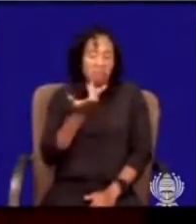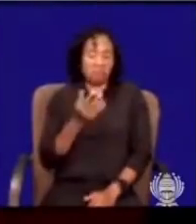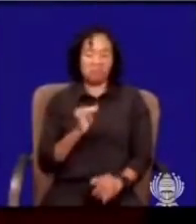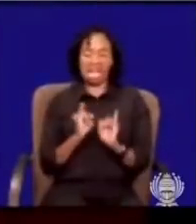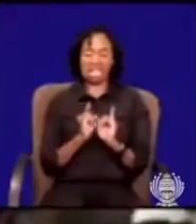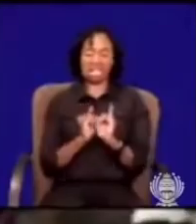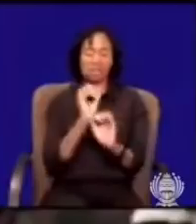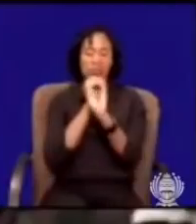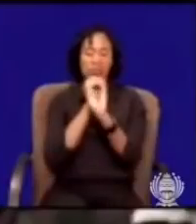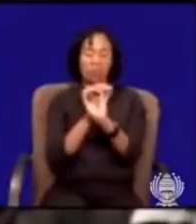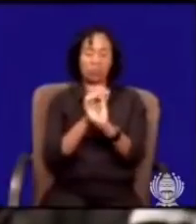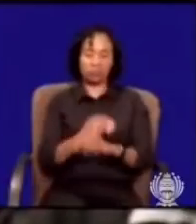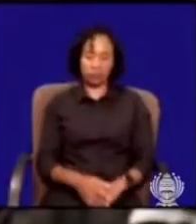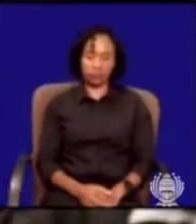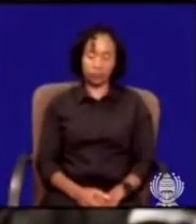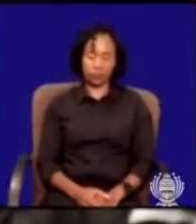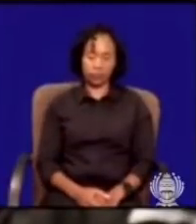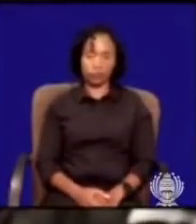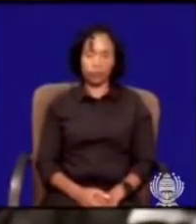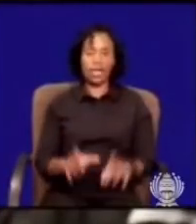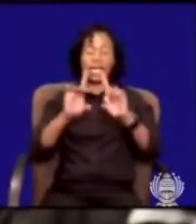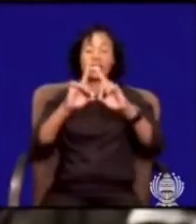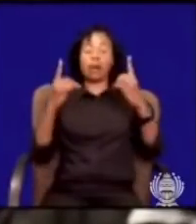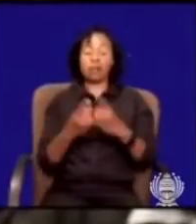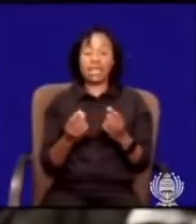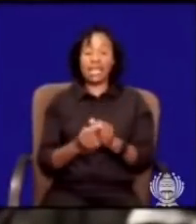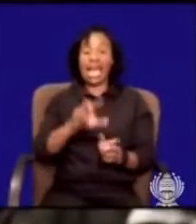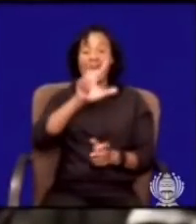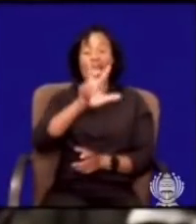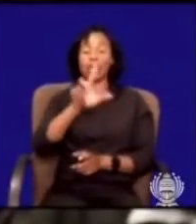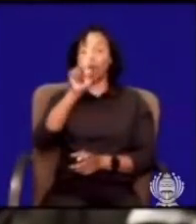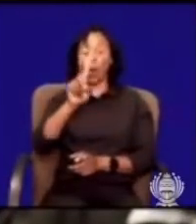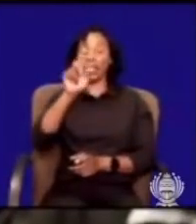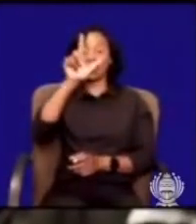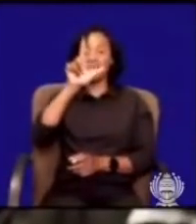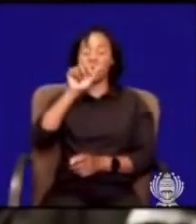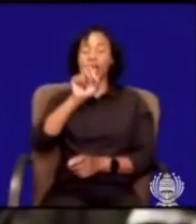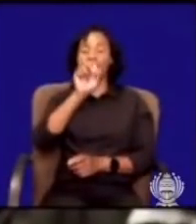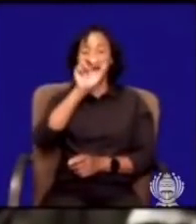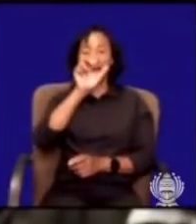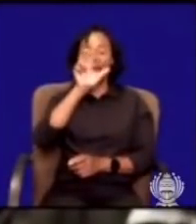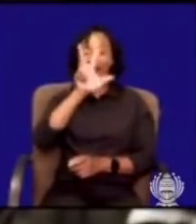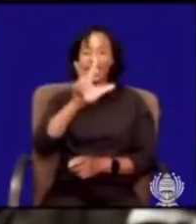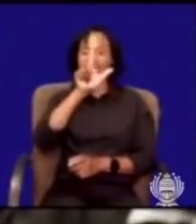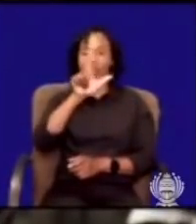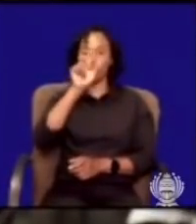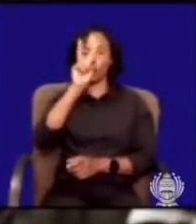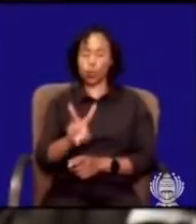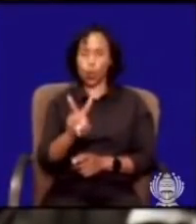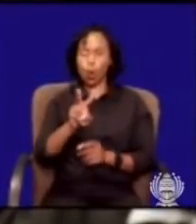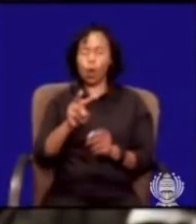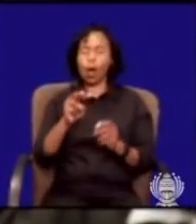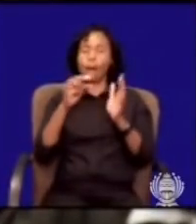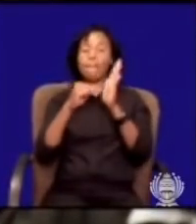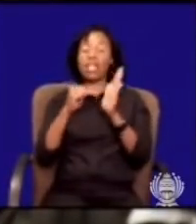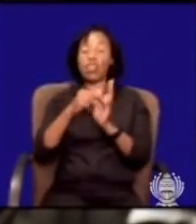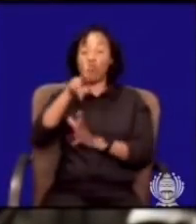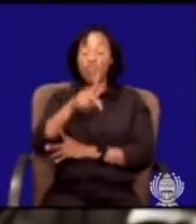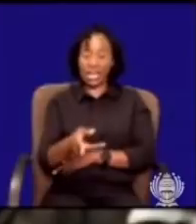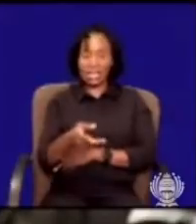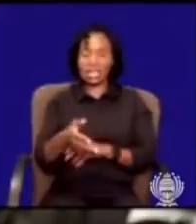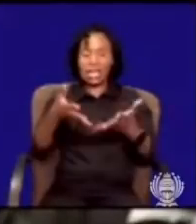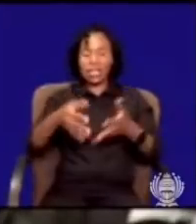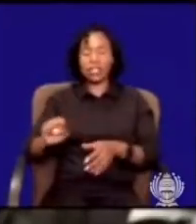all. The department has spent 872 million rand on the Telkom Towers building in Tshwane to house the South African